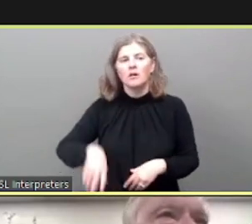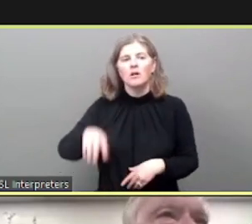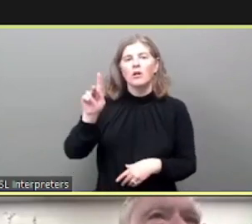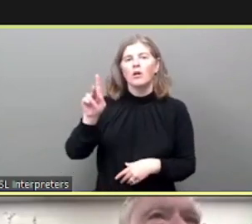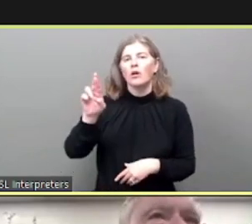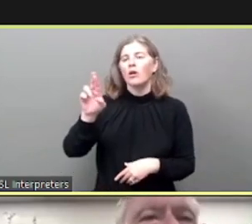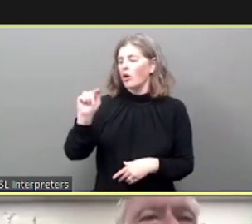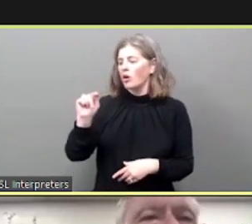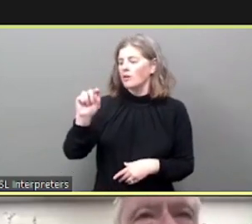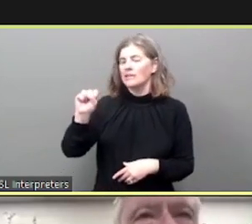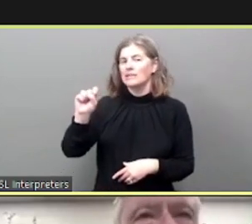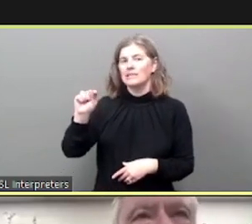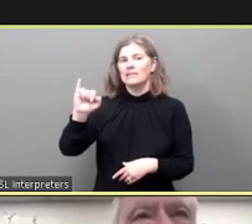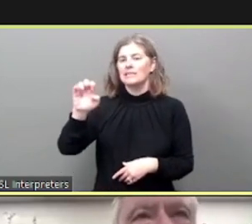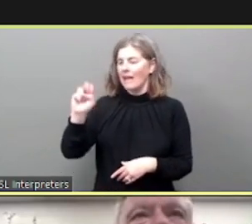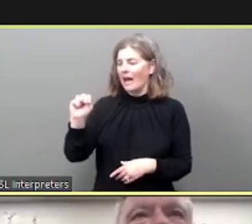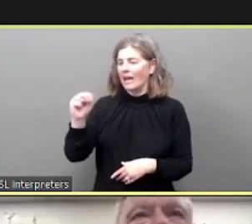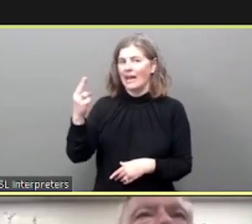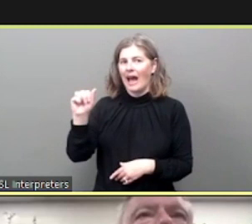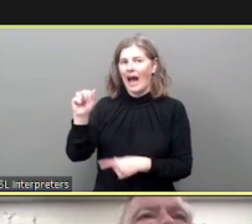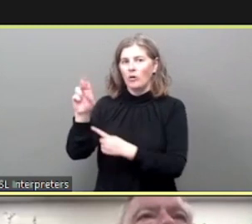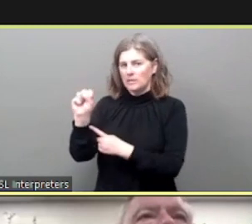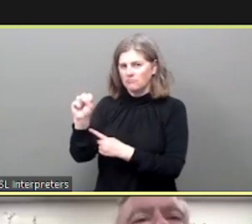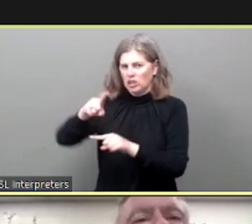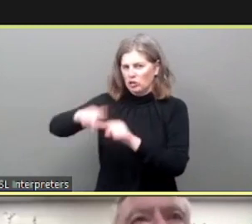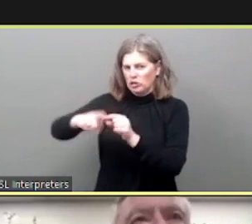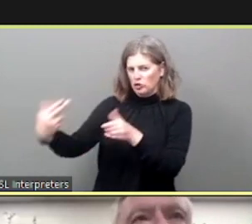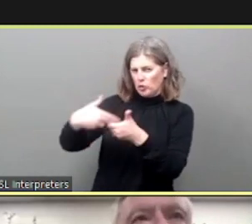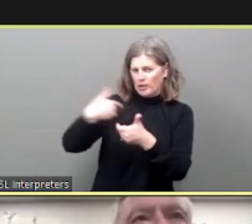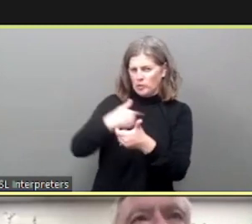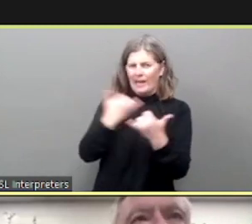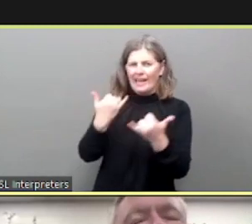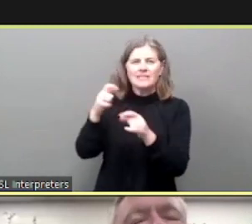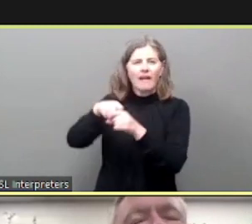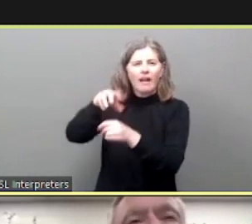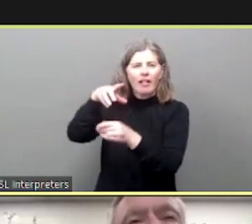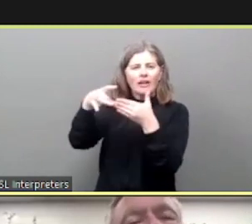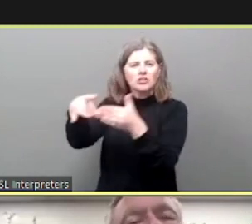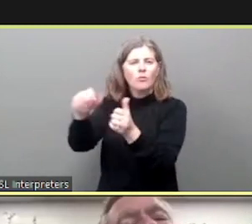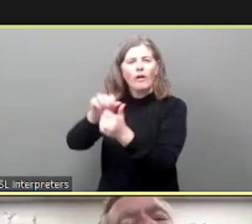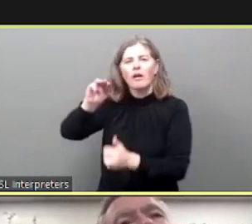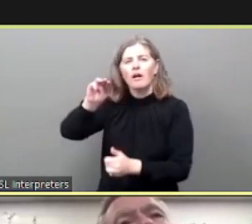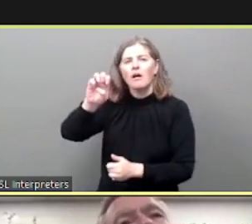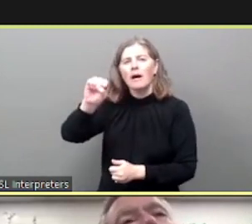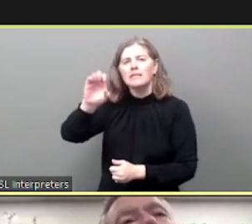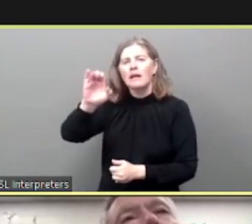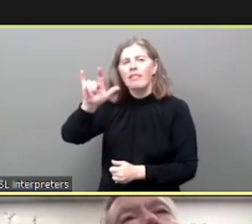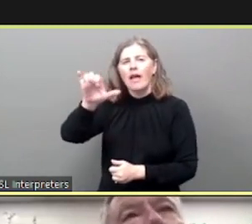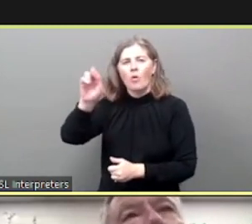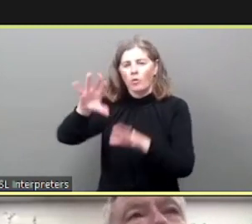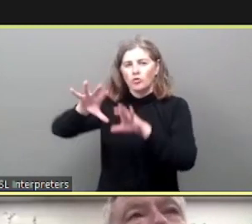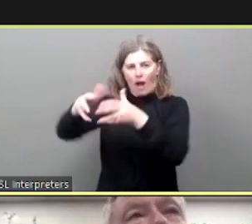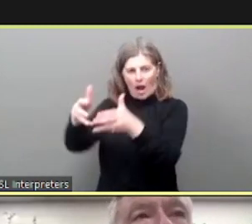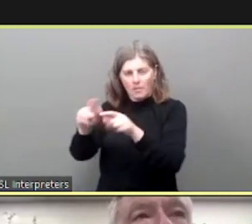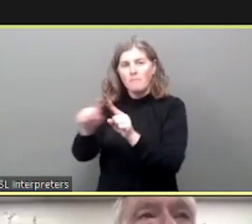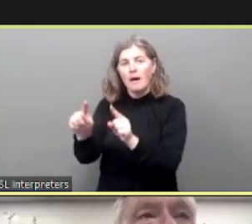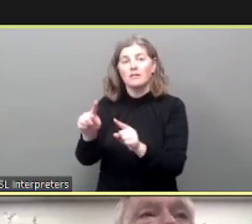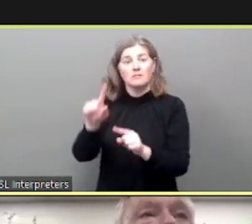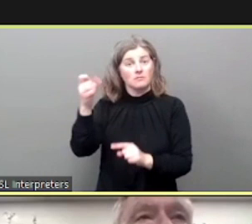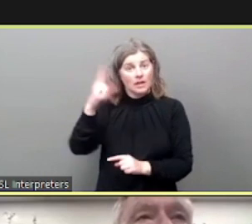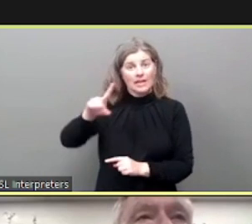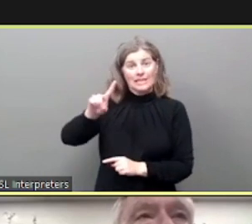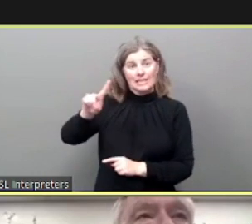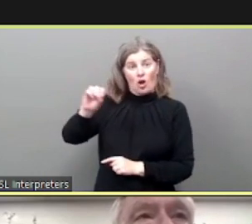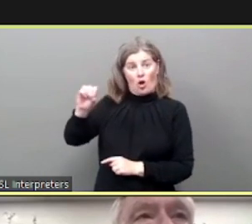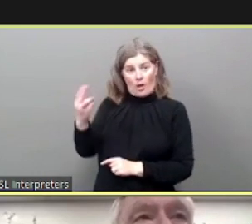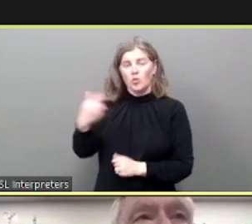for Education, could be with us today. He's with the leadership of the Mescalero tribe, but DOH does have a $64